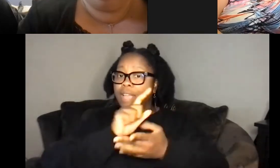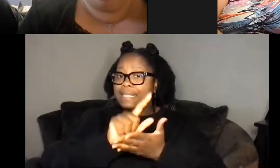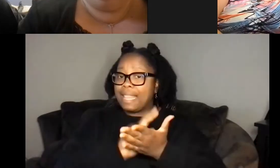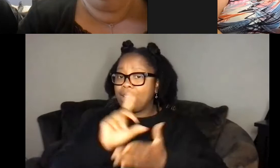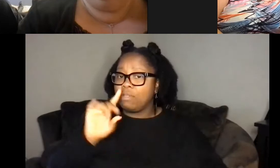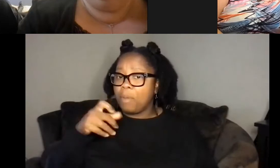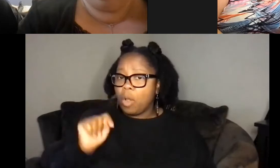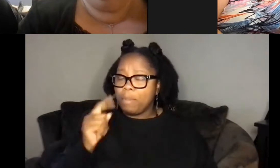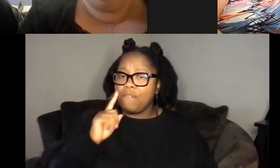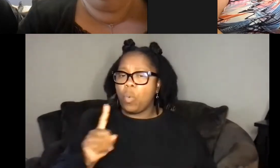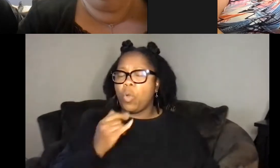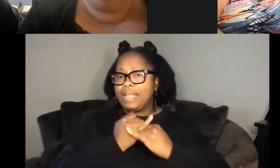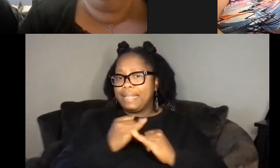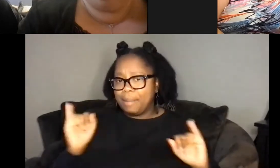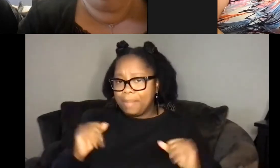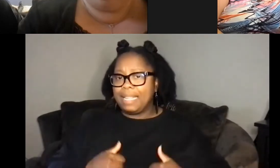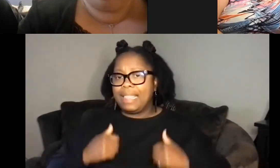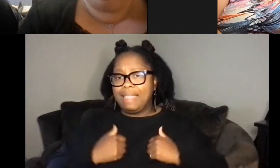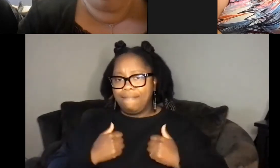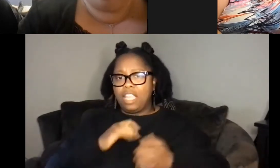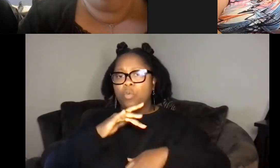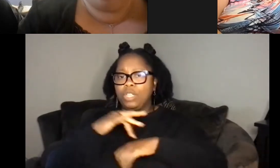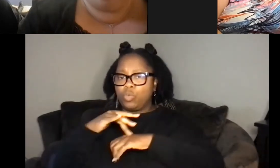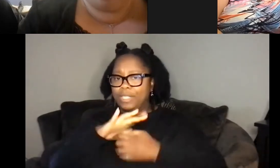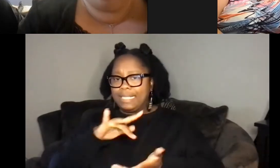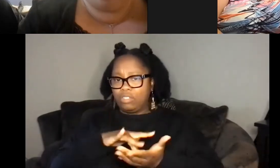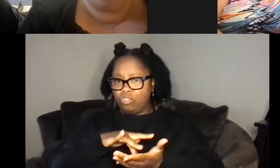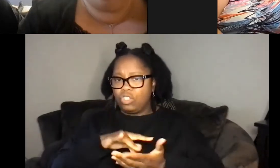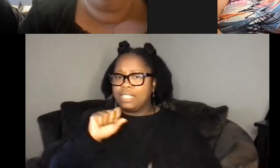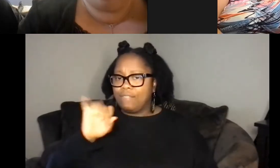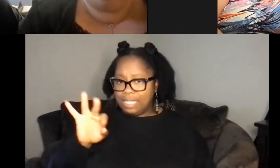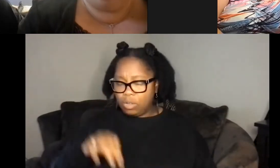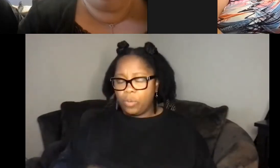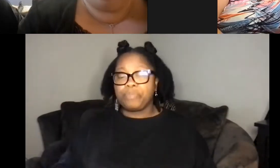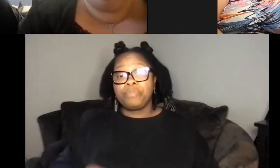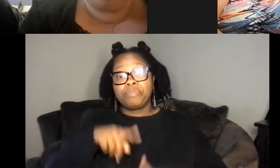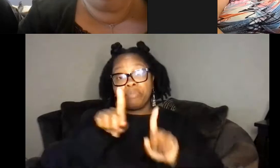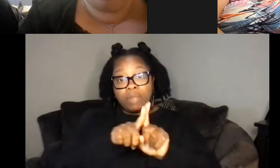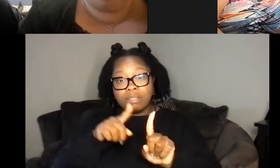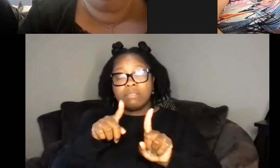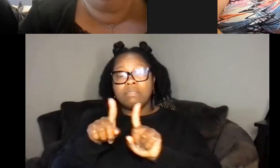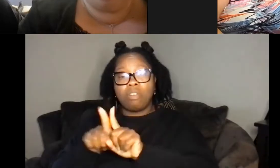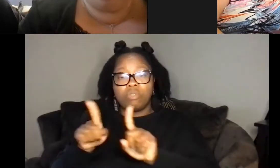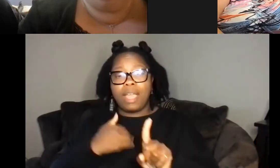of Independent Living Resource Center, San Francisco. Brandie also has a background